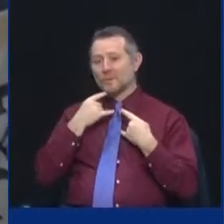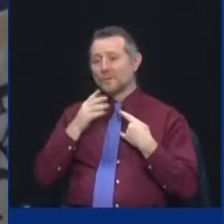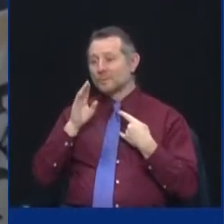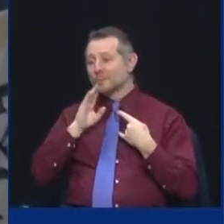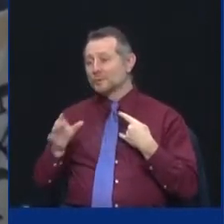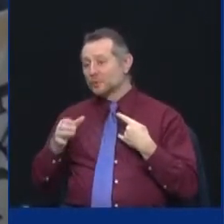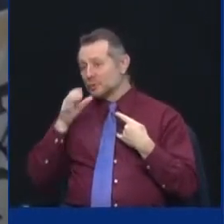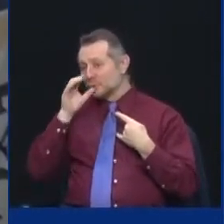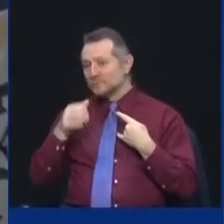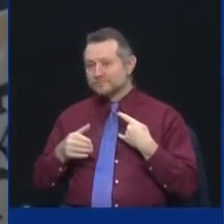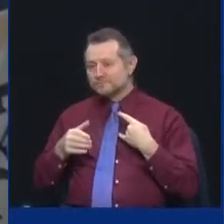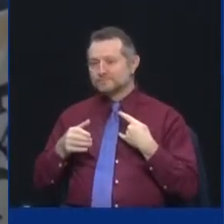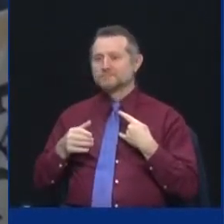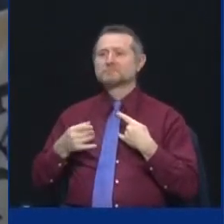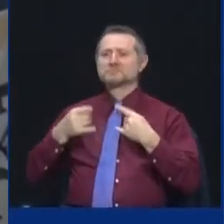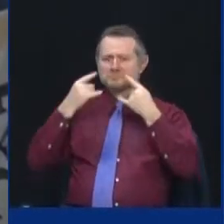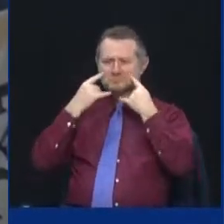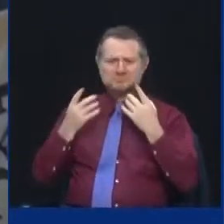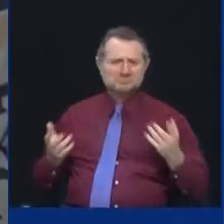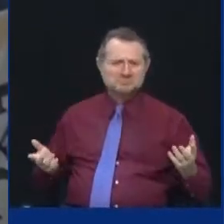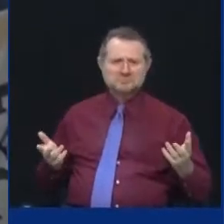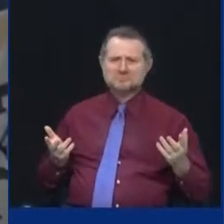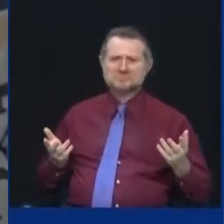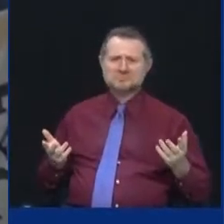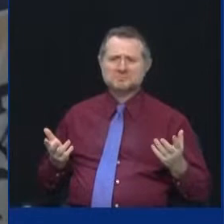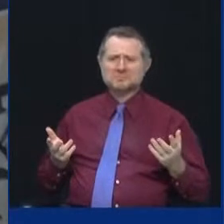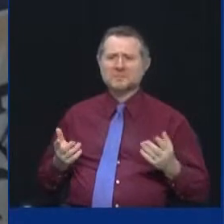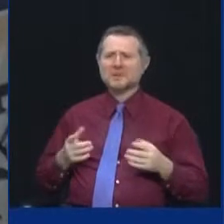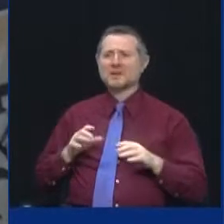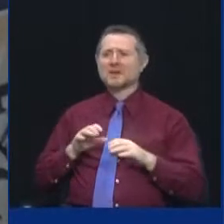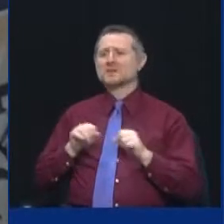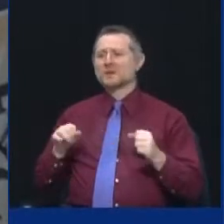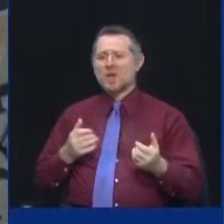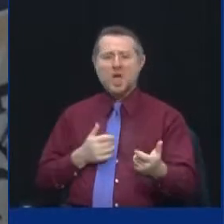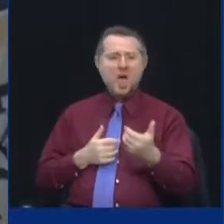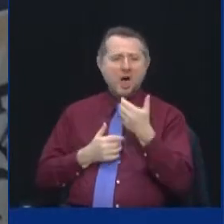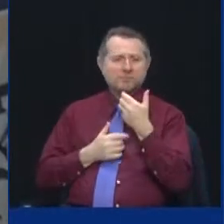When you have a hot dog,